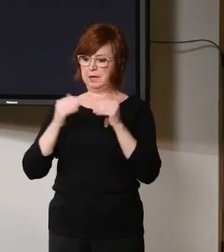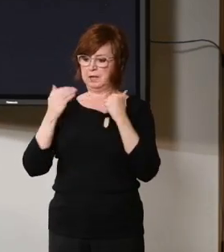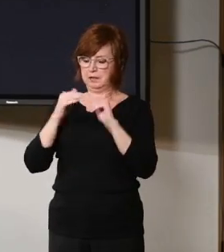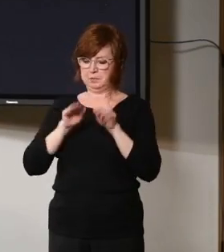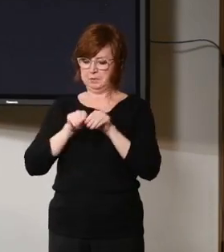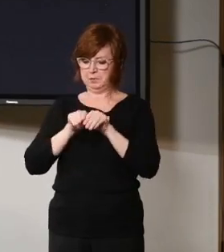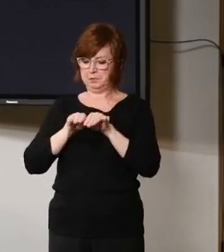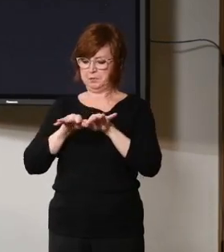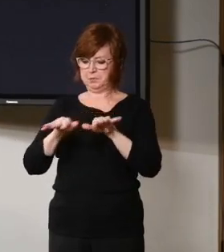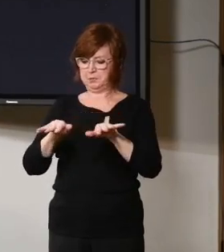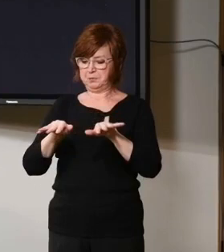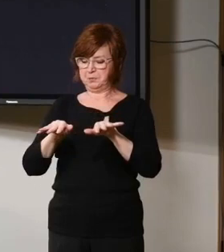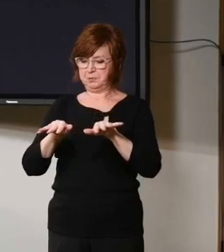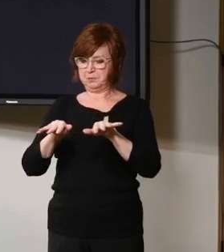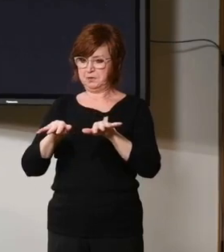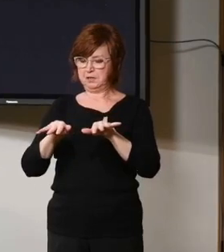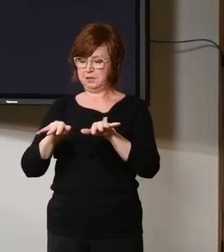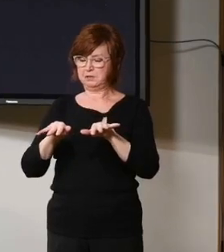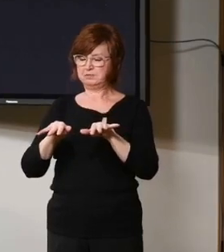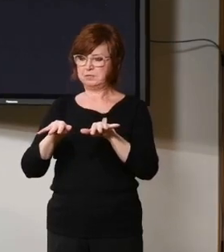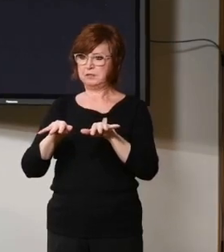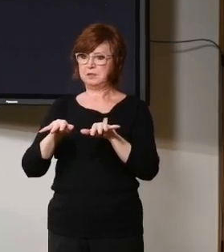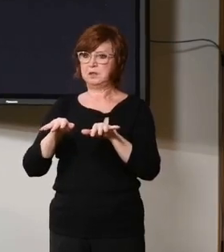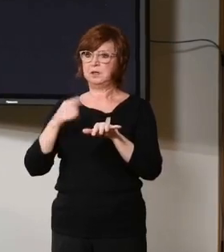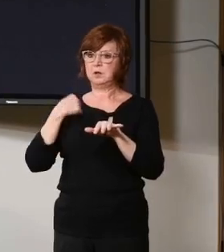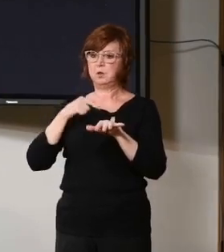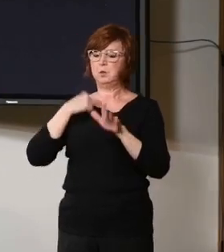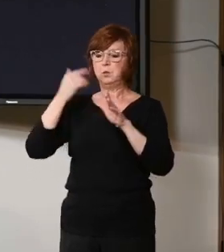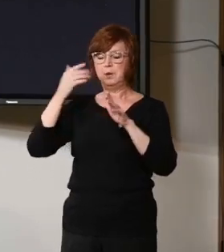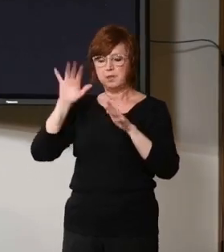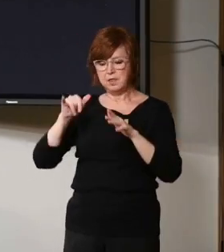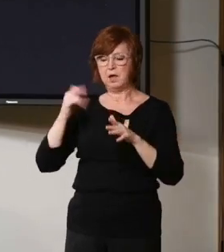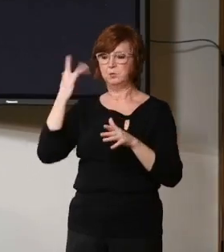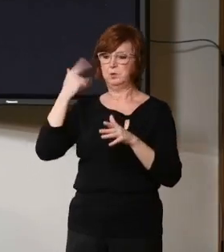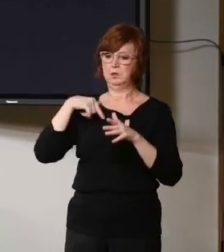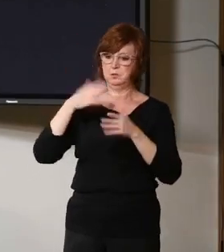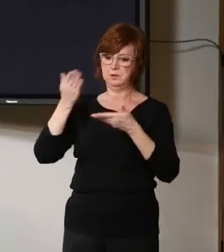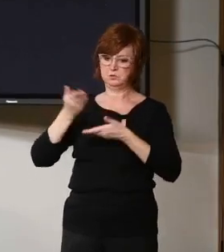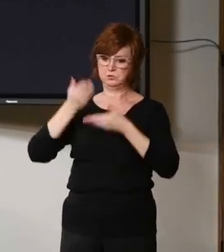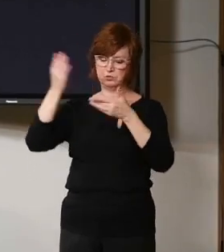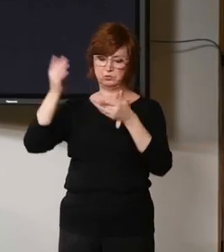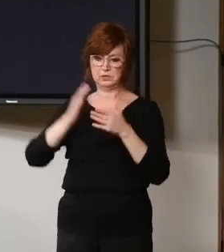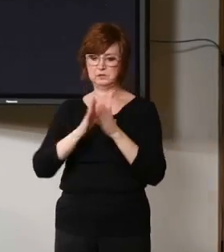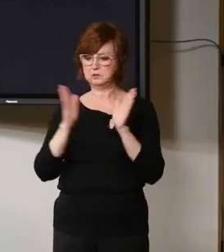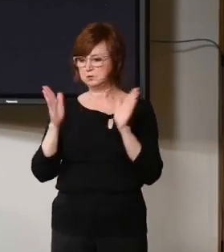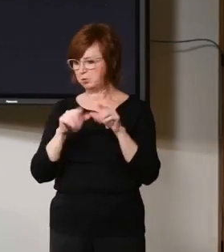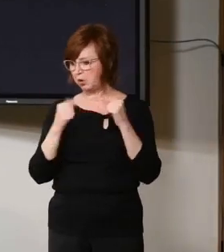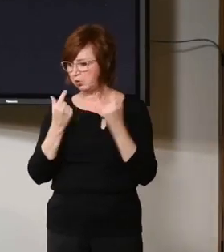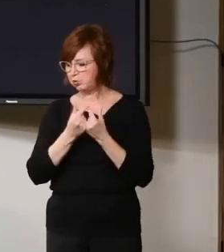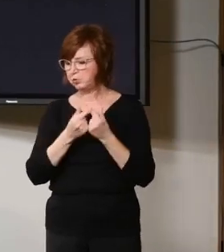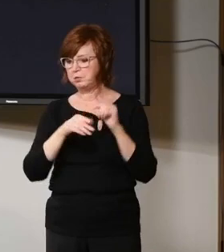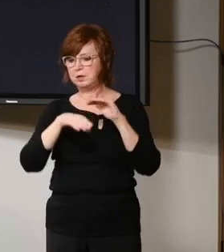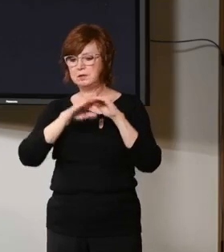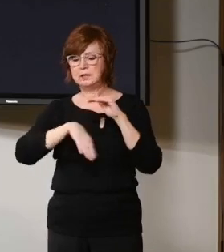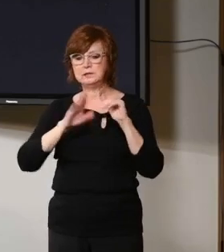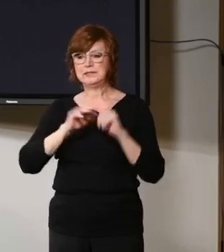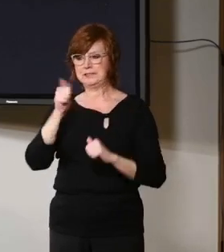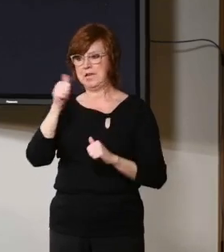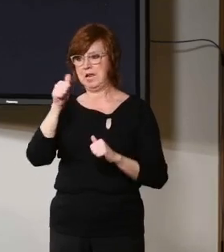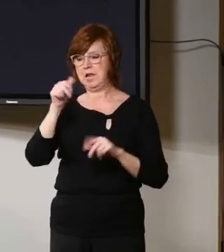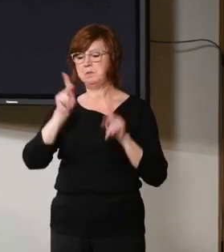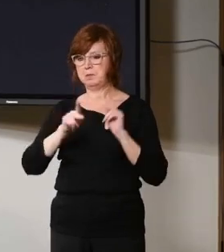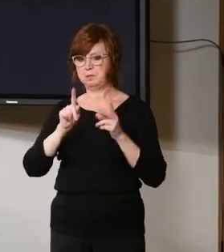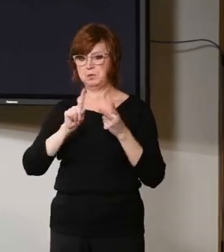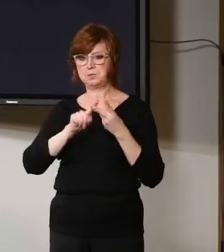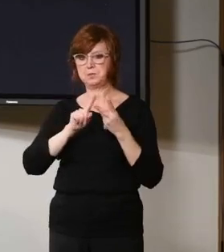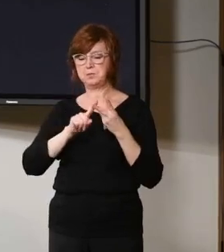mandated that there be no group events of larger than 10, either in public or in private. Some of the largest outbreaks